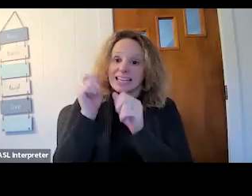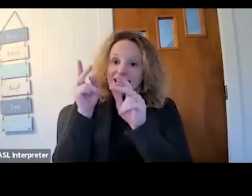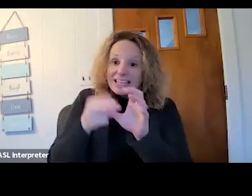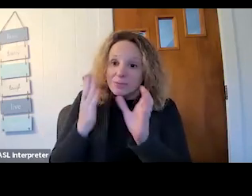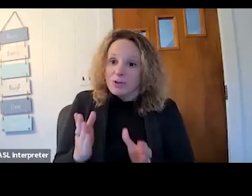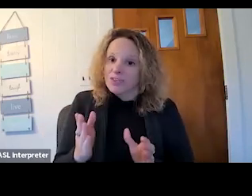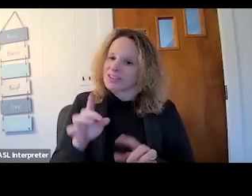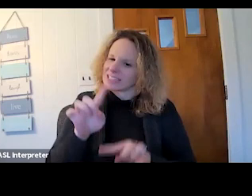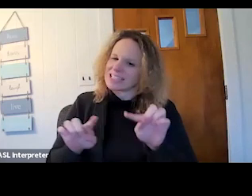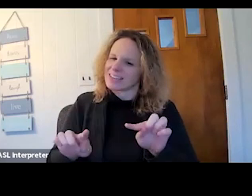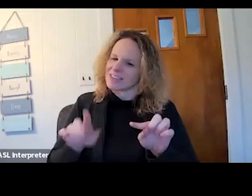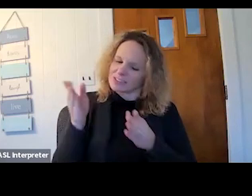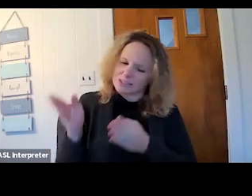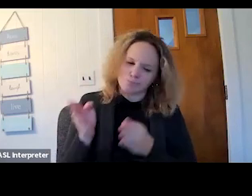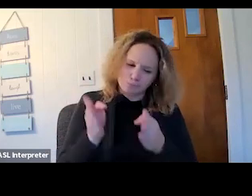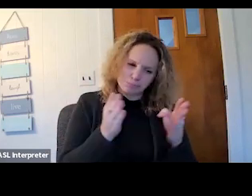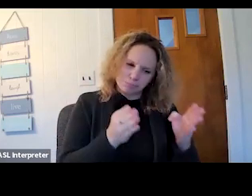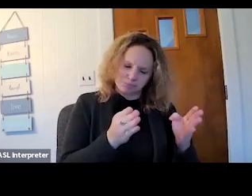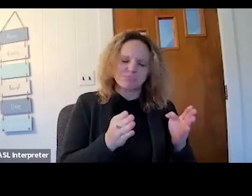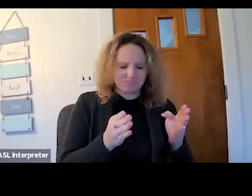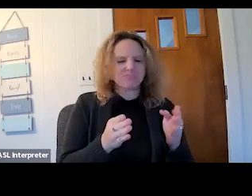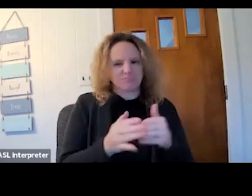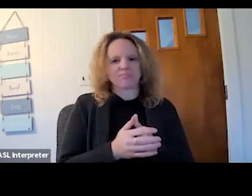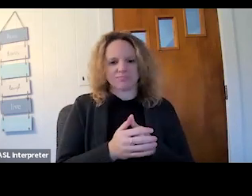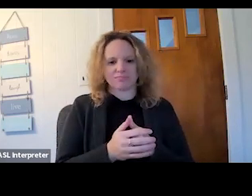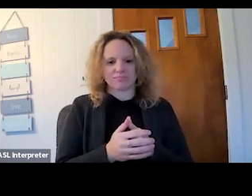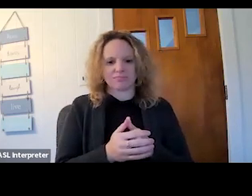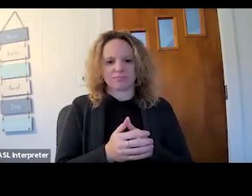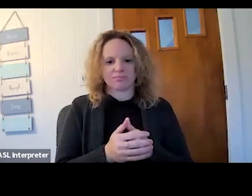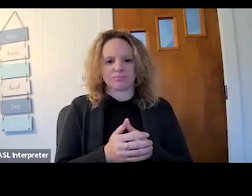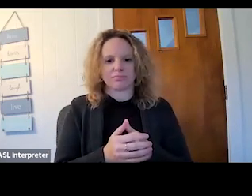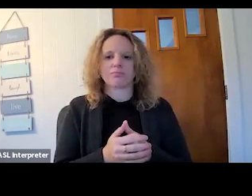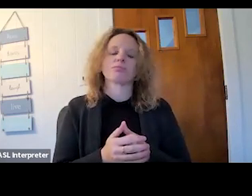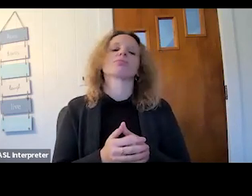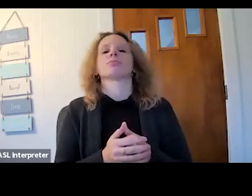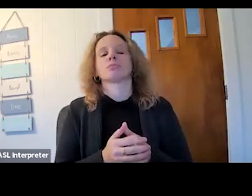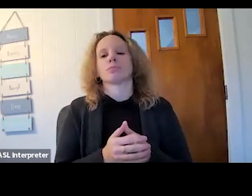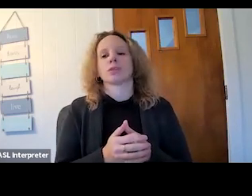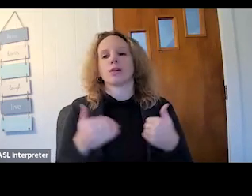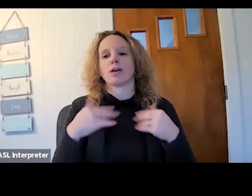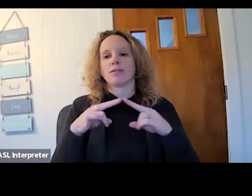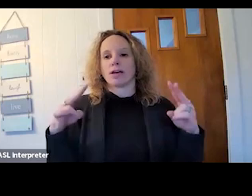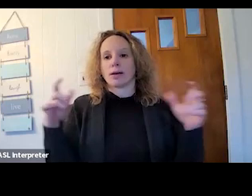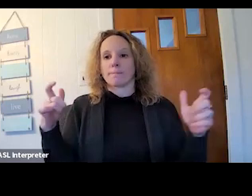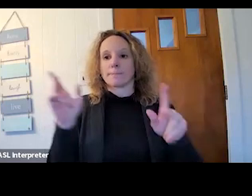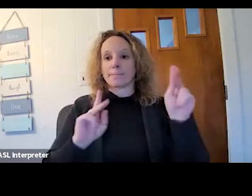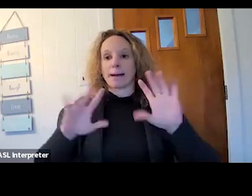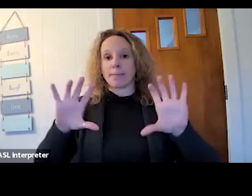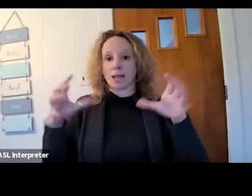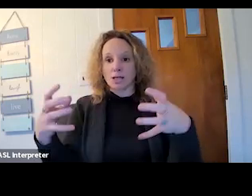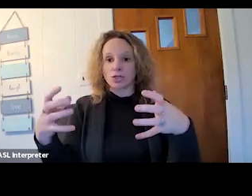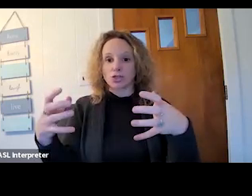as diverse as the next. We have a very large population